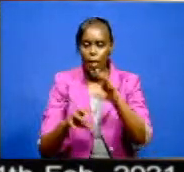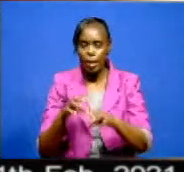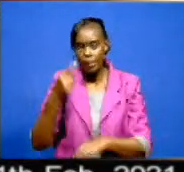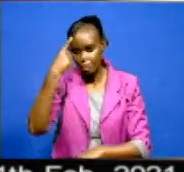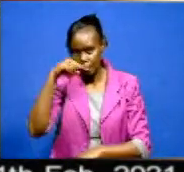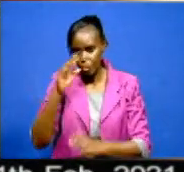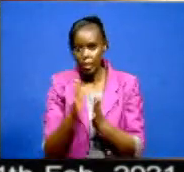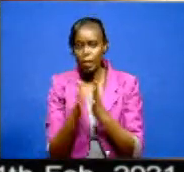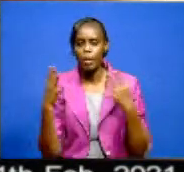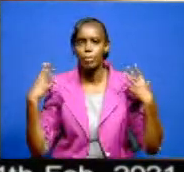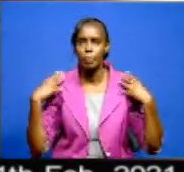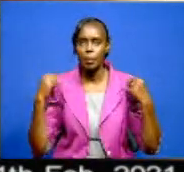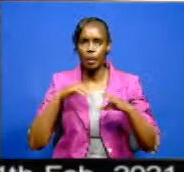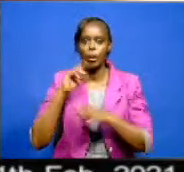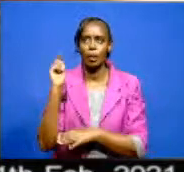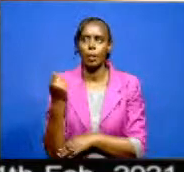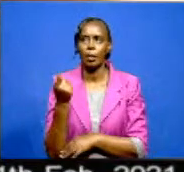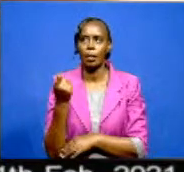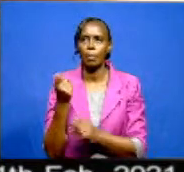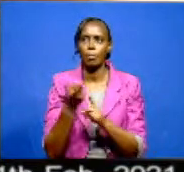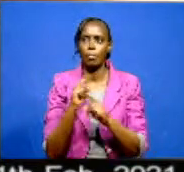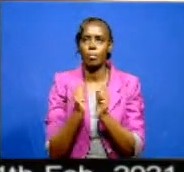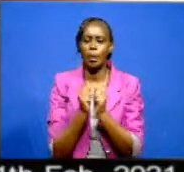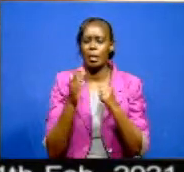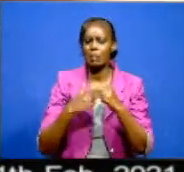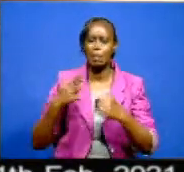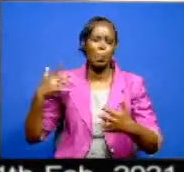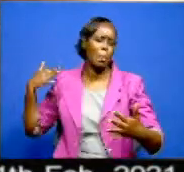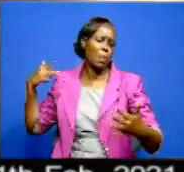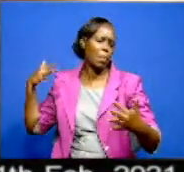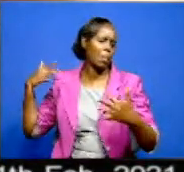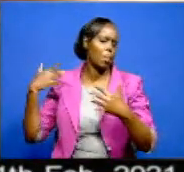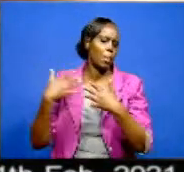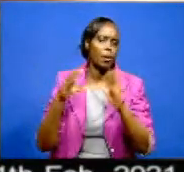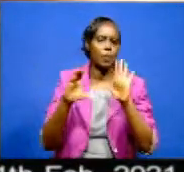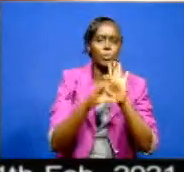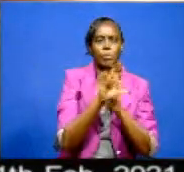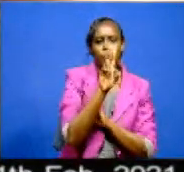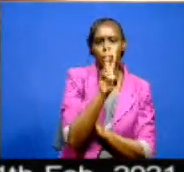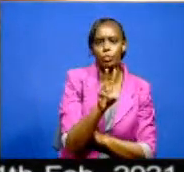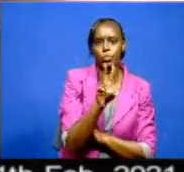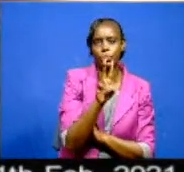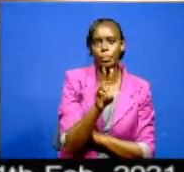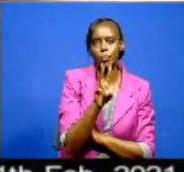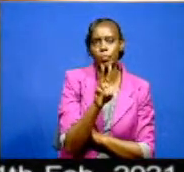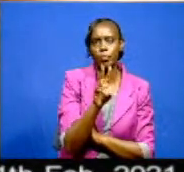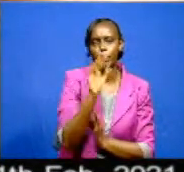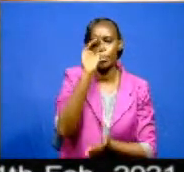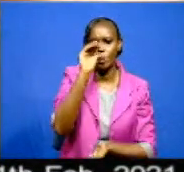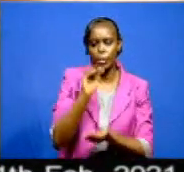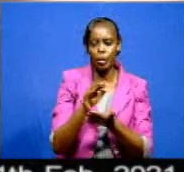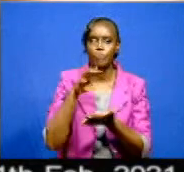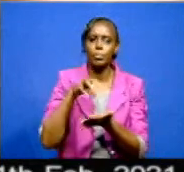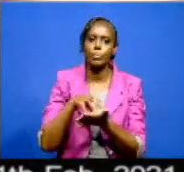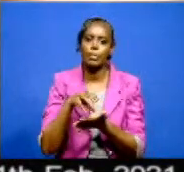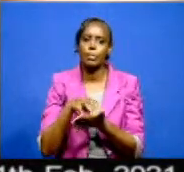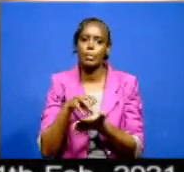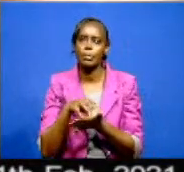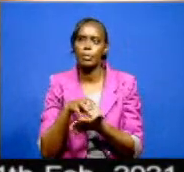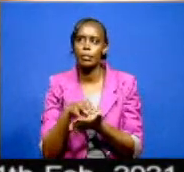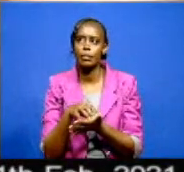and practices in Kenya since 19th century. Chapter 2, Madam Speaker, reviews the status